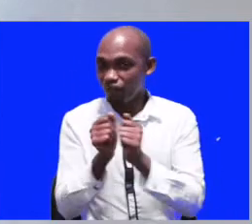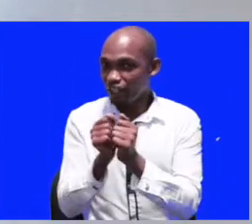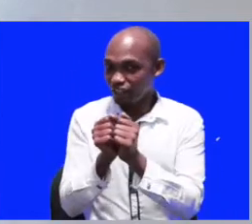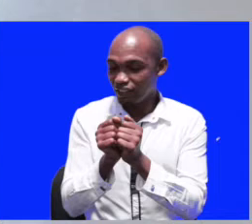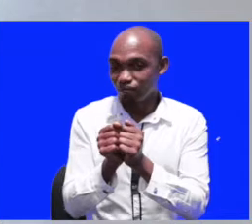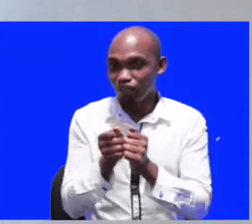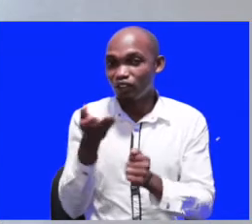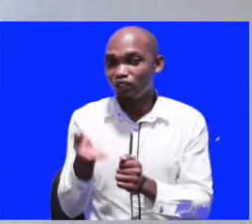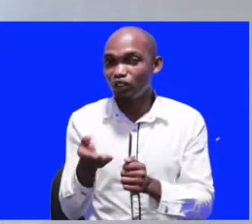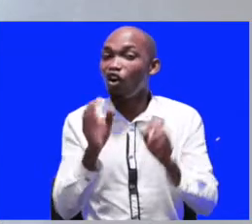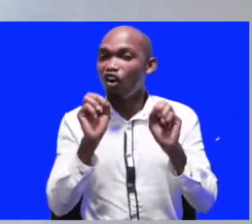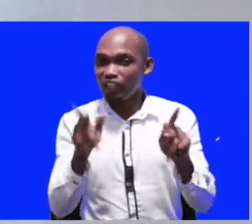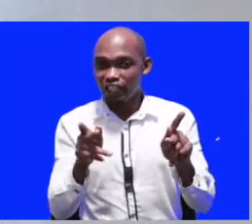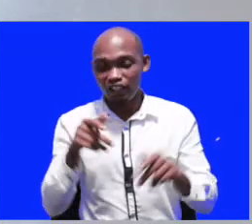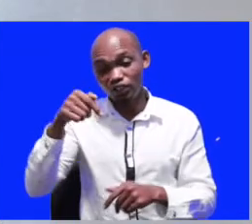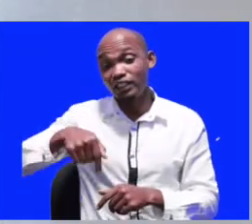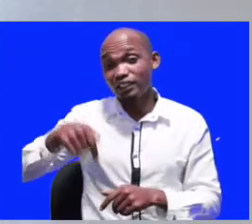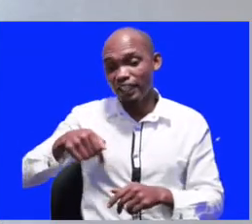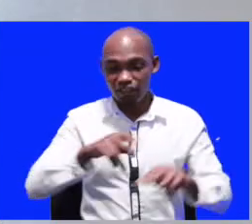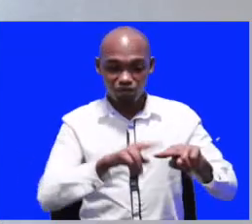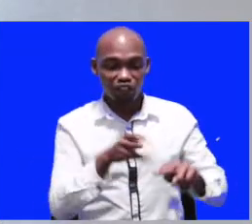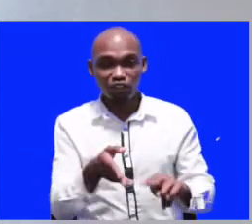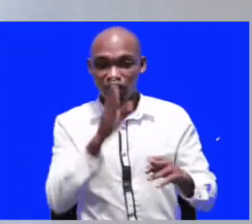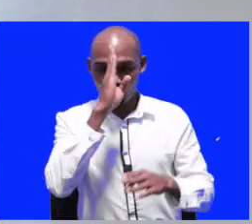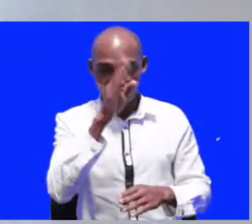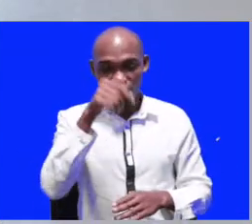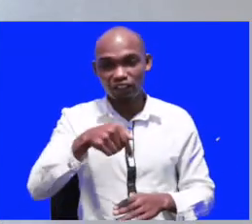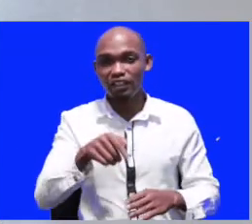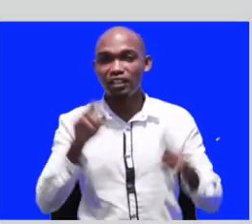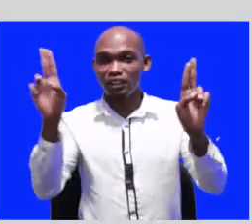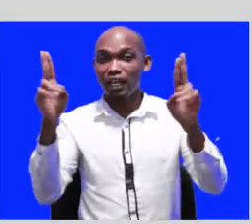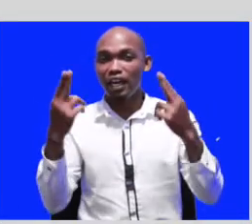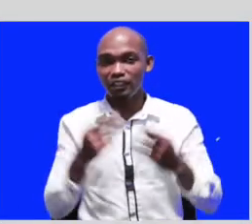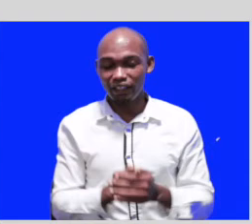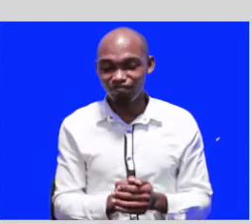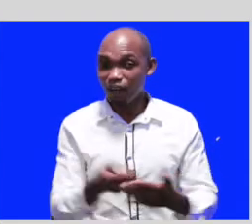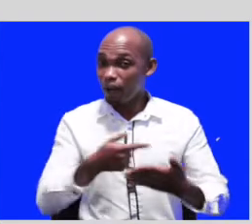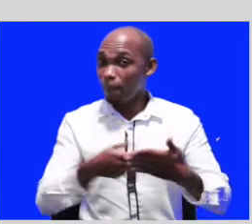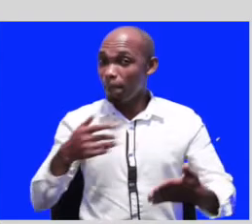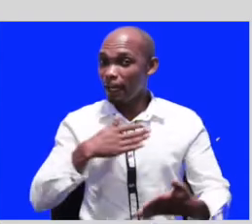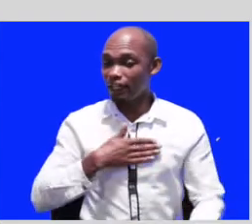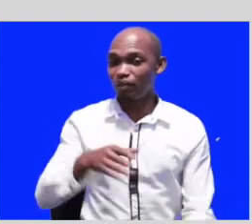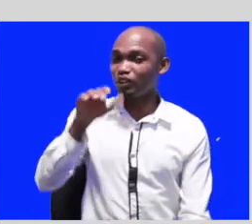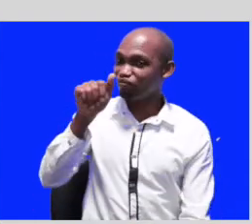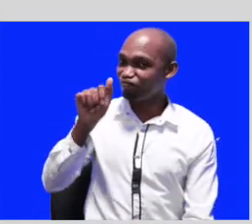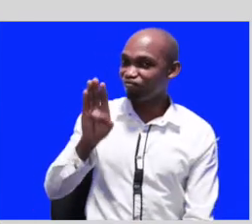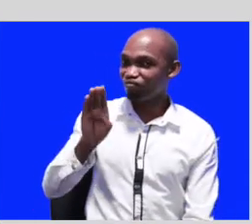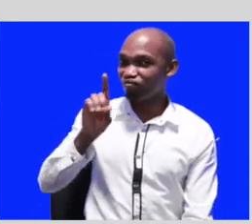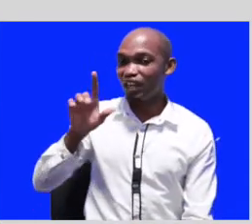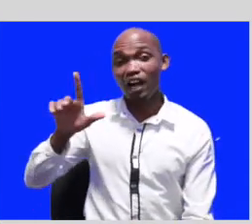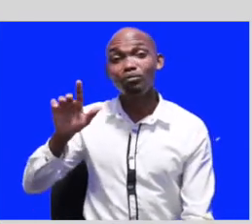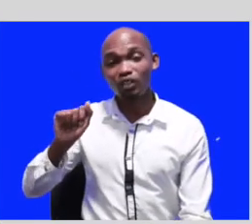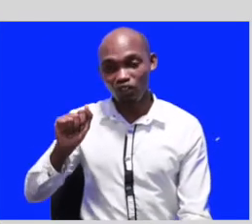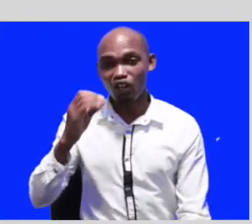stay right here and be attentive because that is our focus in this lesson. My name is Nashiat Jaban